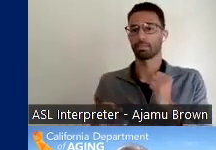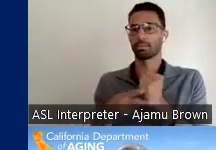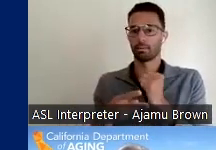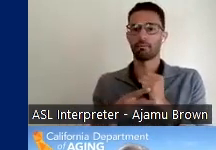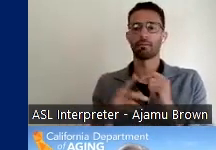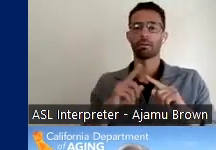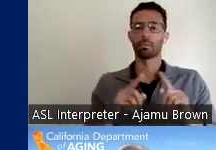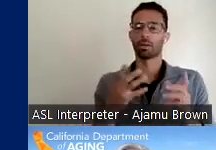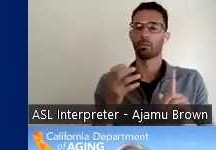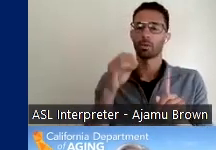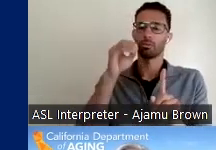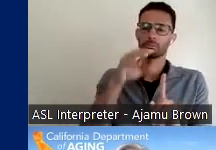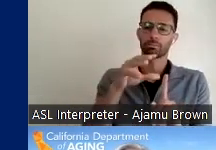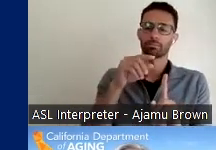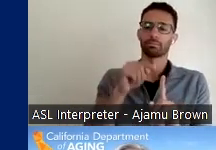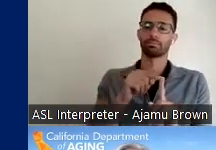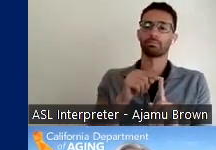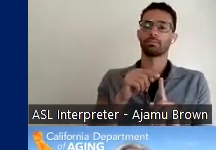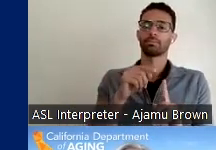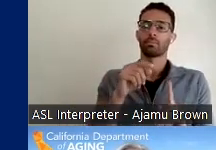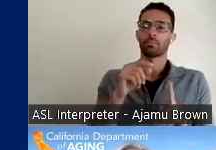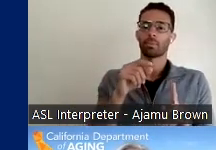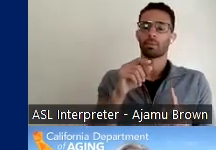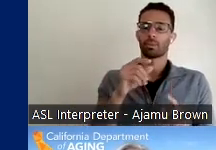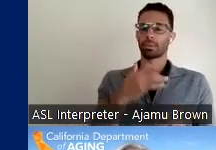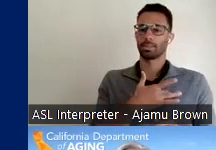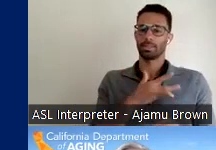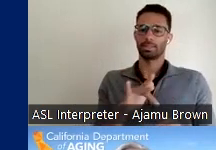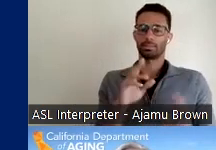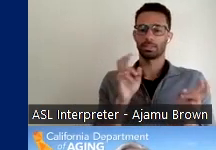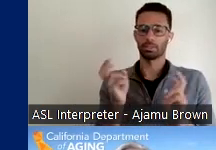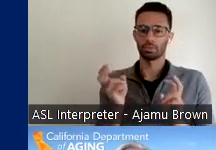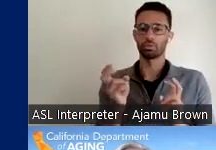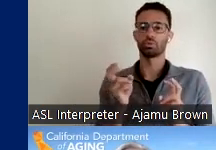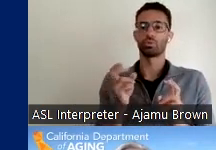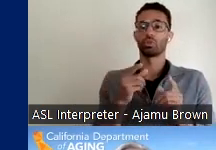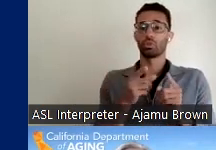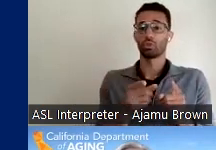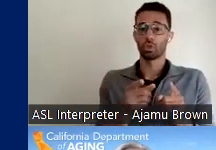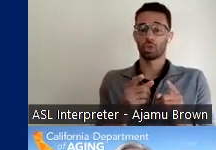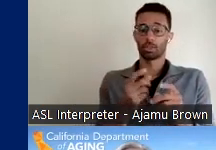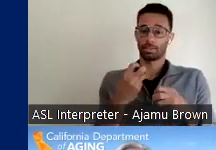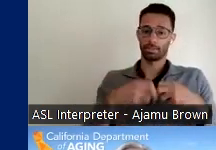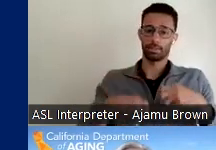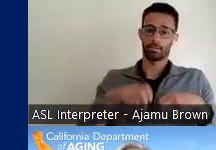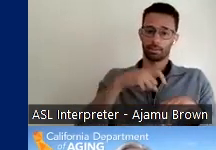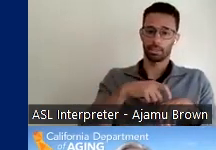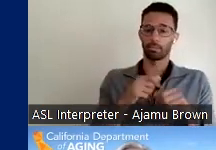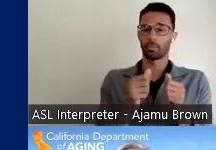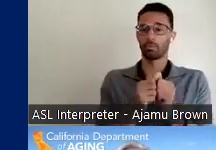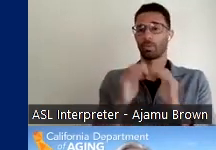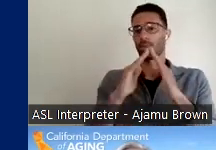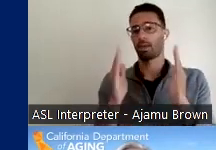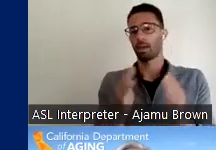shallow subsidy issue because during lean times with the local housing authorities in